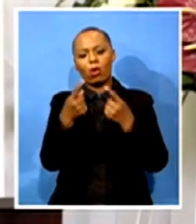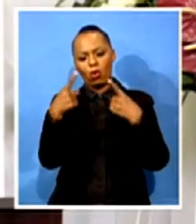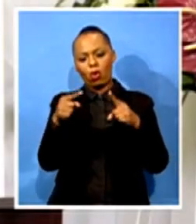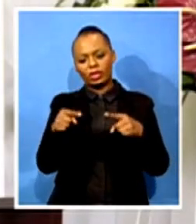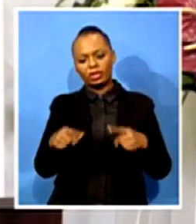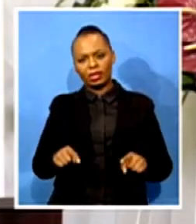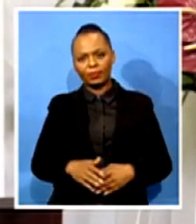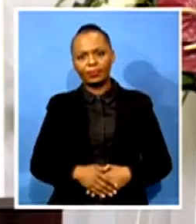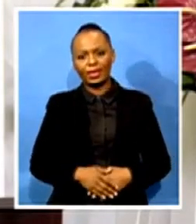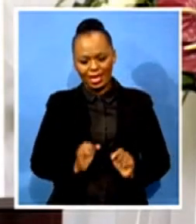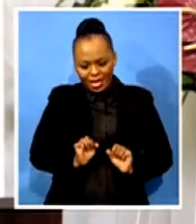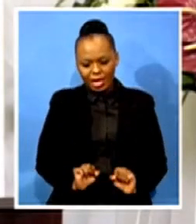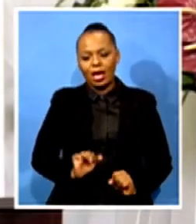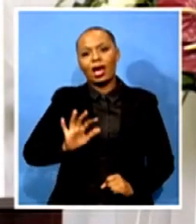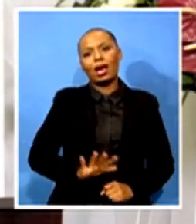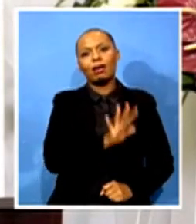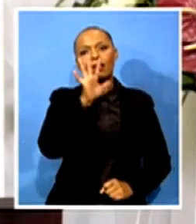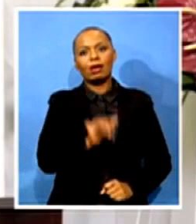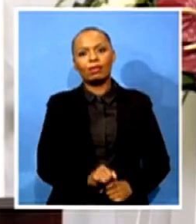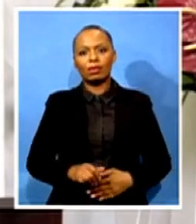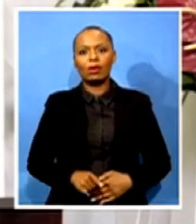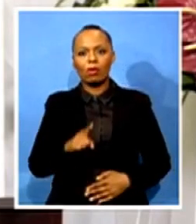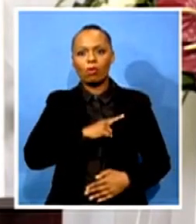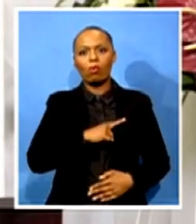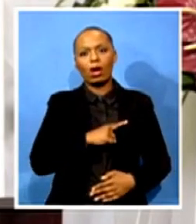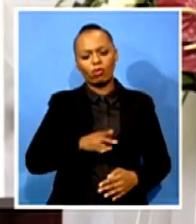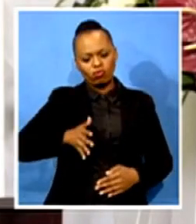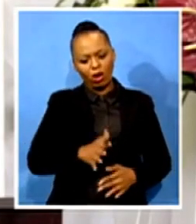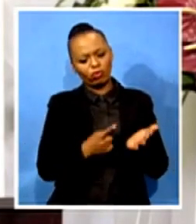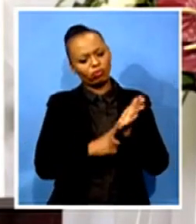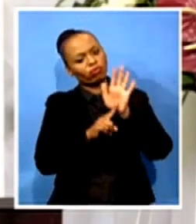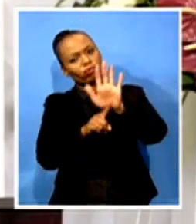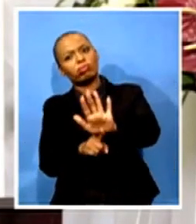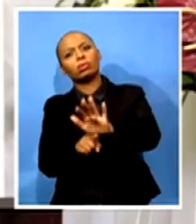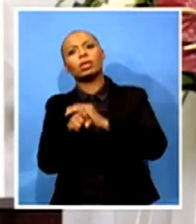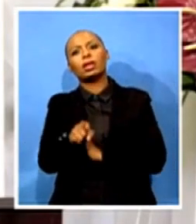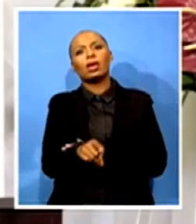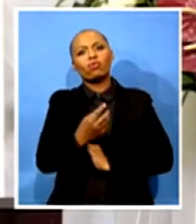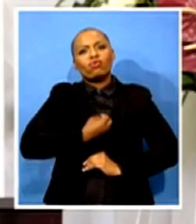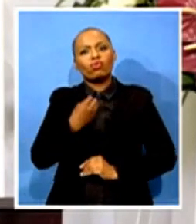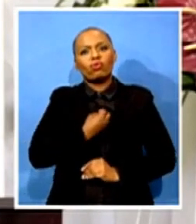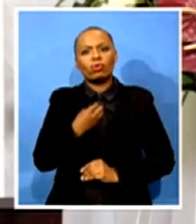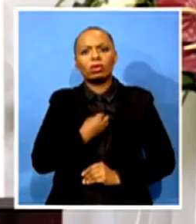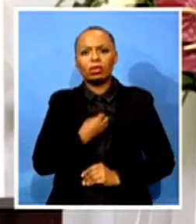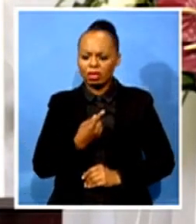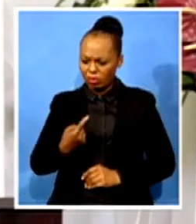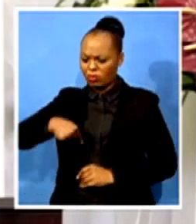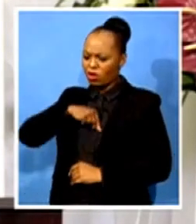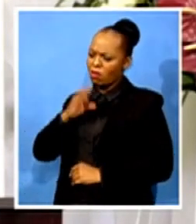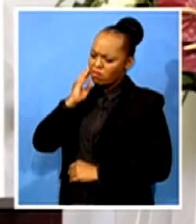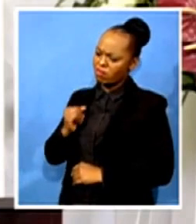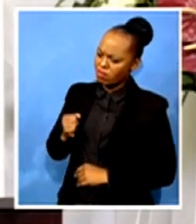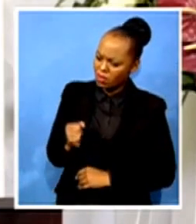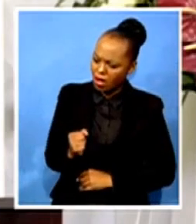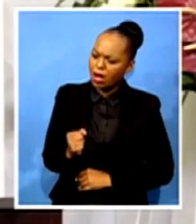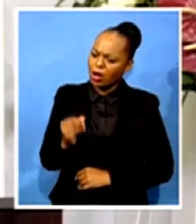also want to demonstrate ebantwini abasha ukuthi nezinto siyakwazi ukuzenzela sisodwa.